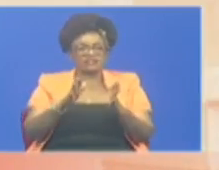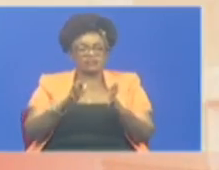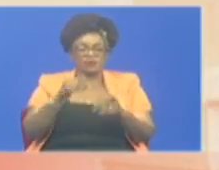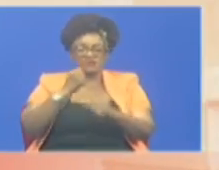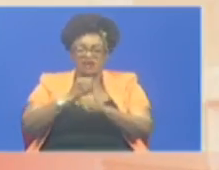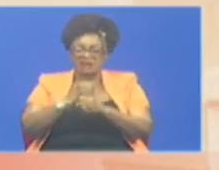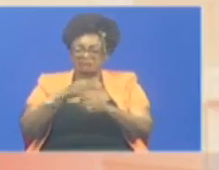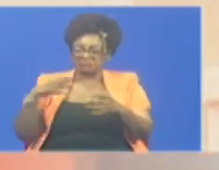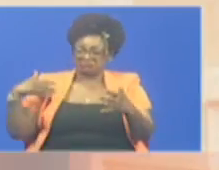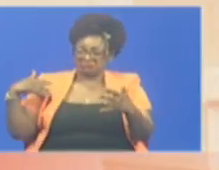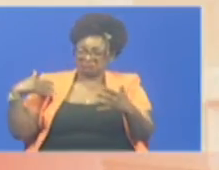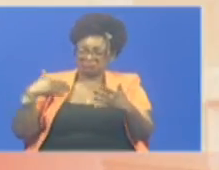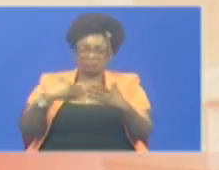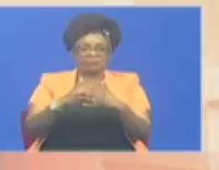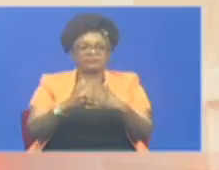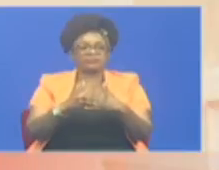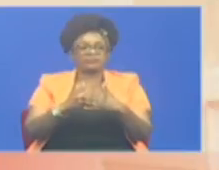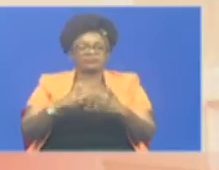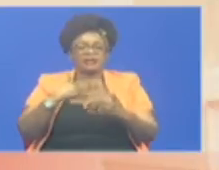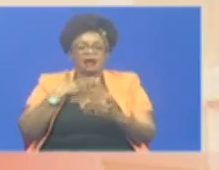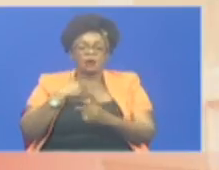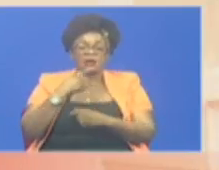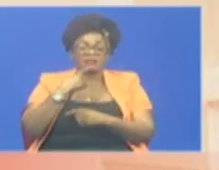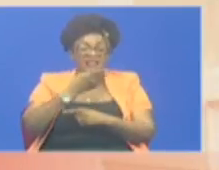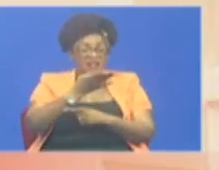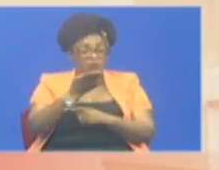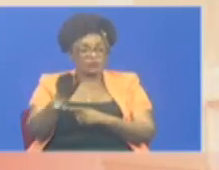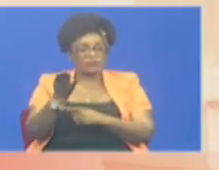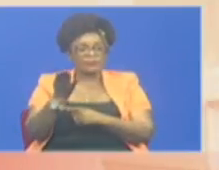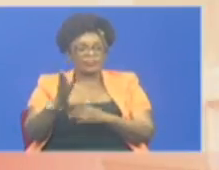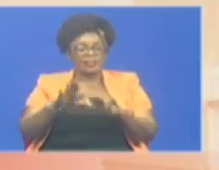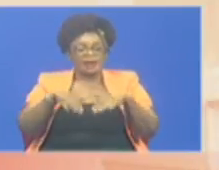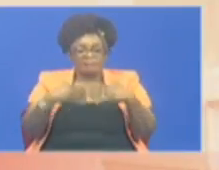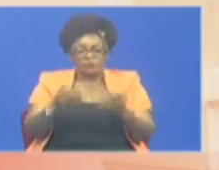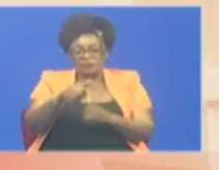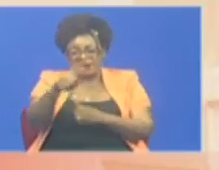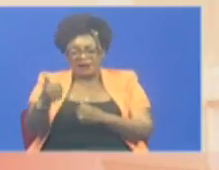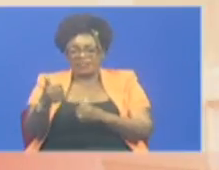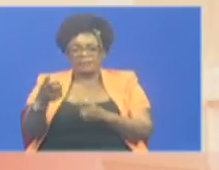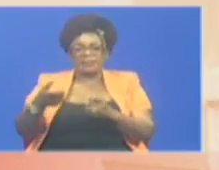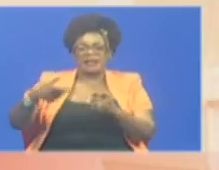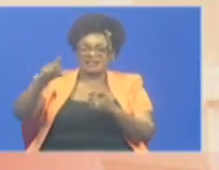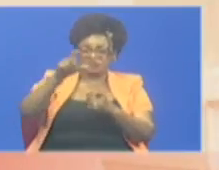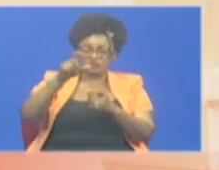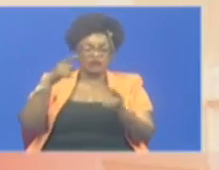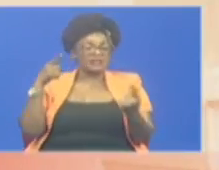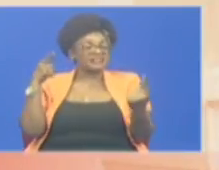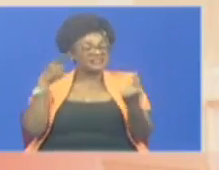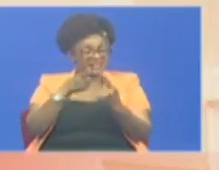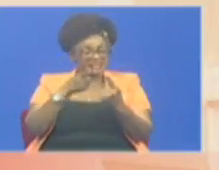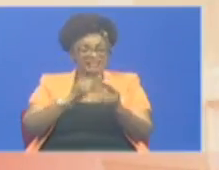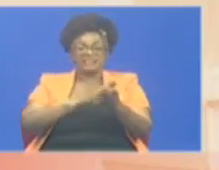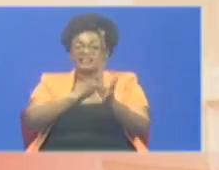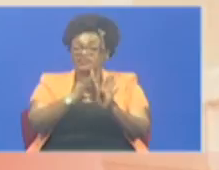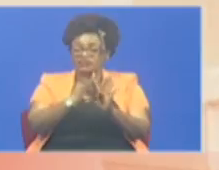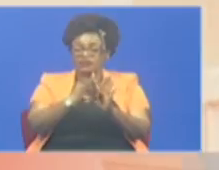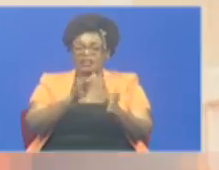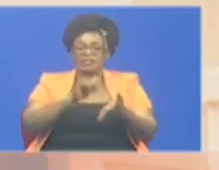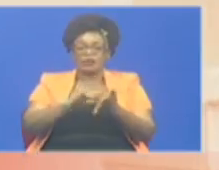month, I want to tell you about other additional targeted interventions that we intend to